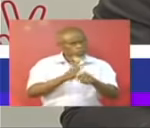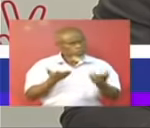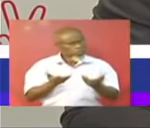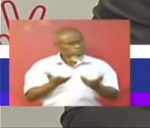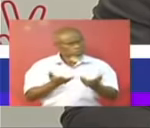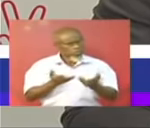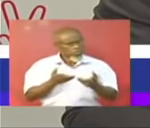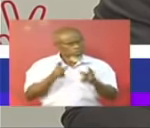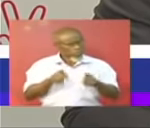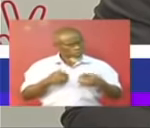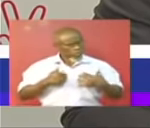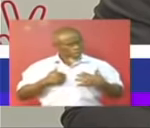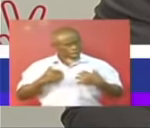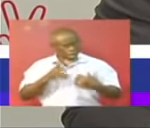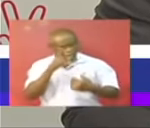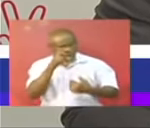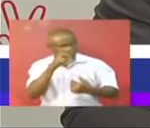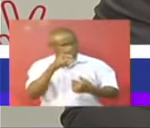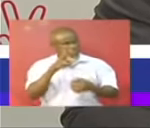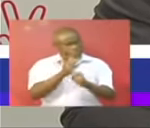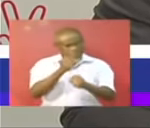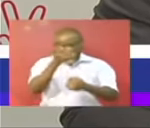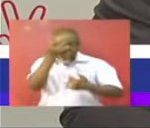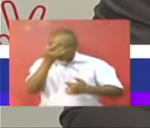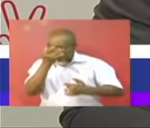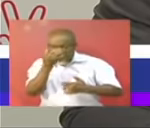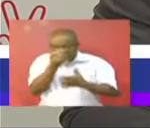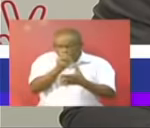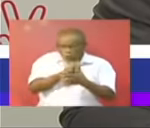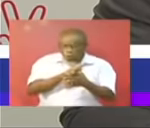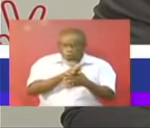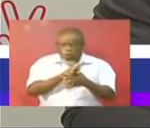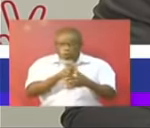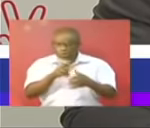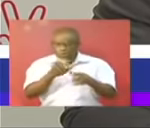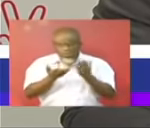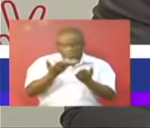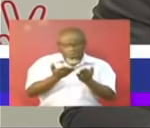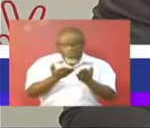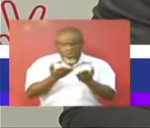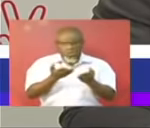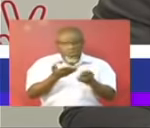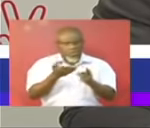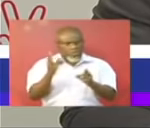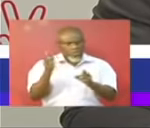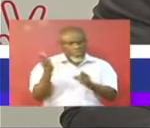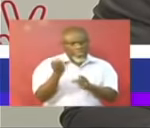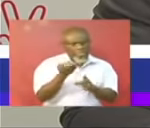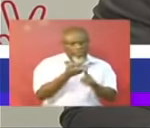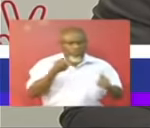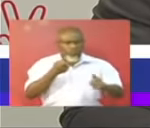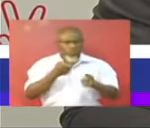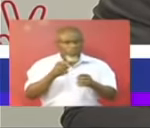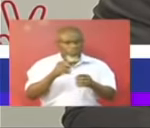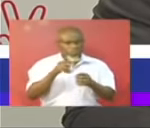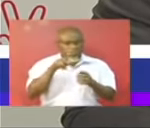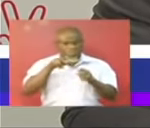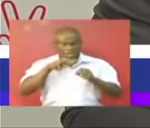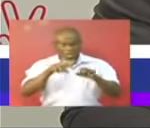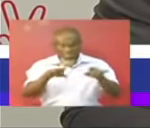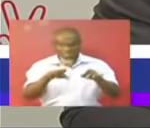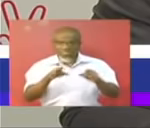sick, or even succumbing to the virus? Here to answer these questions and more, I am pleased